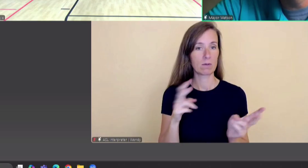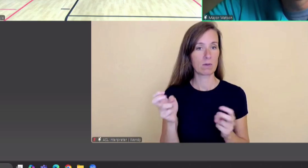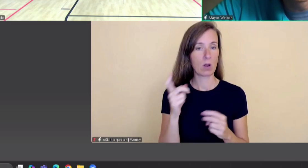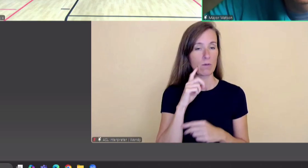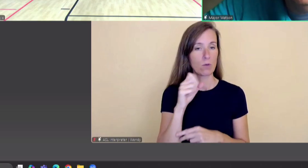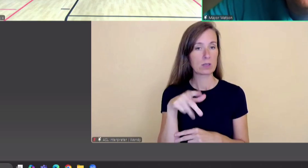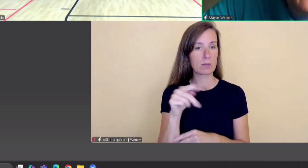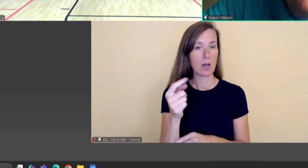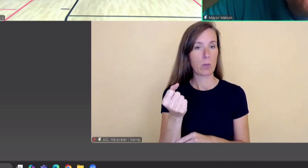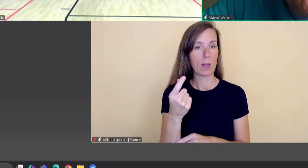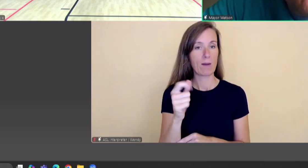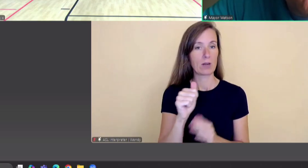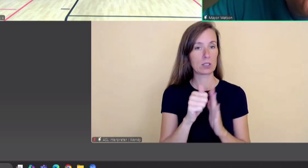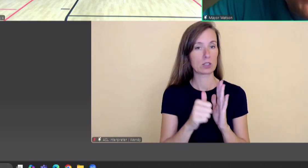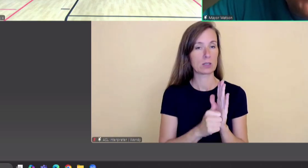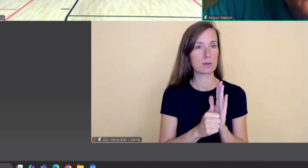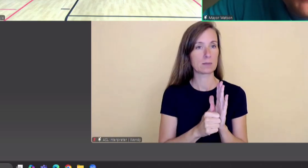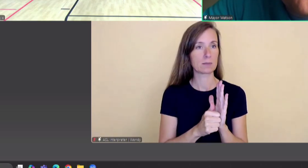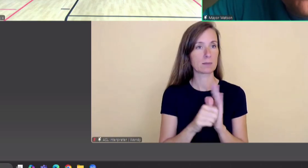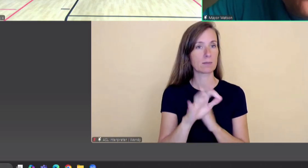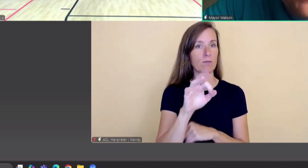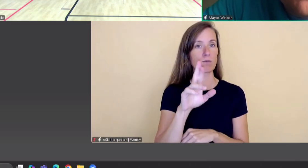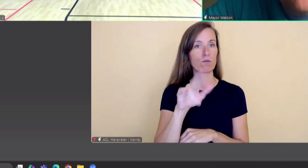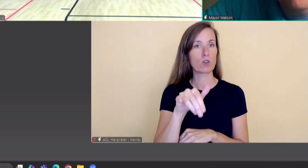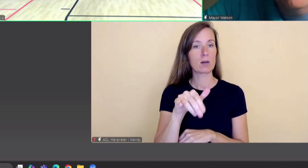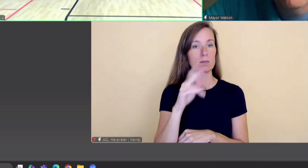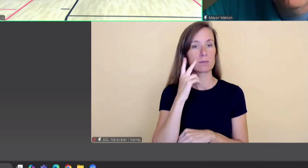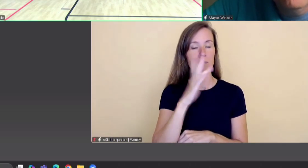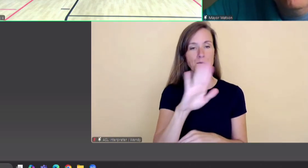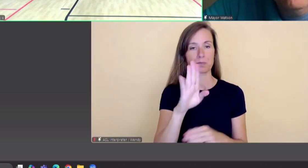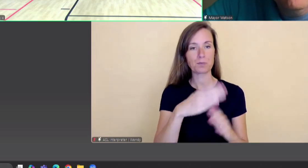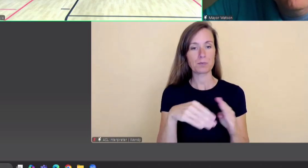agenda? Councilmember Fry, I think I see your hand.